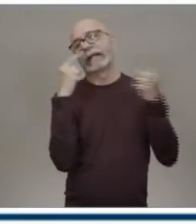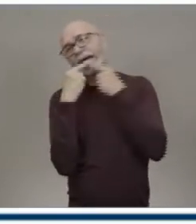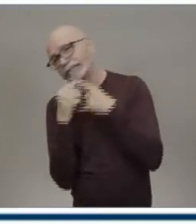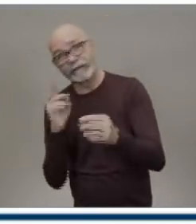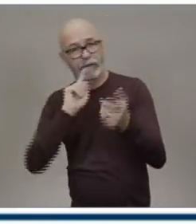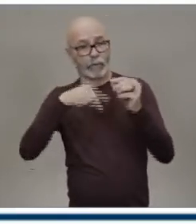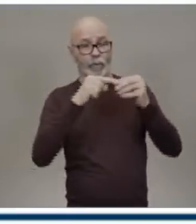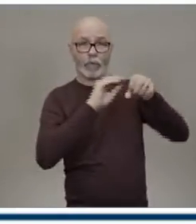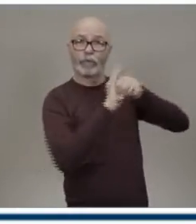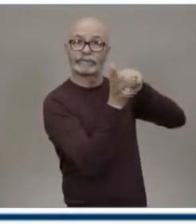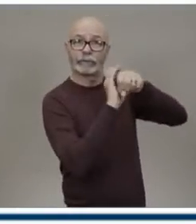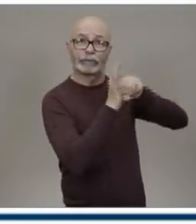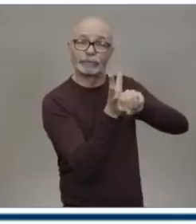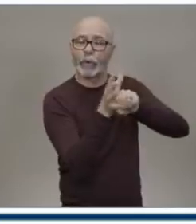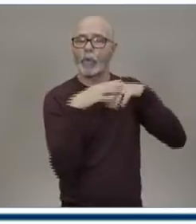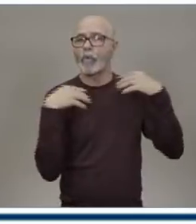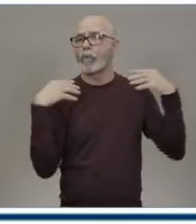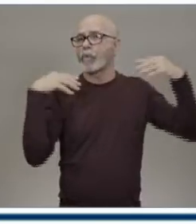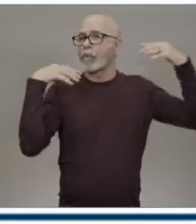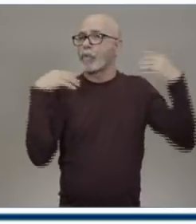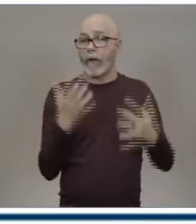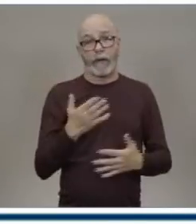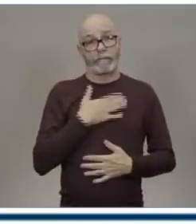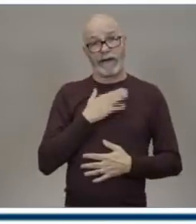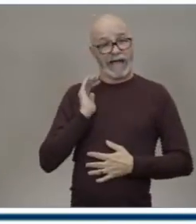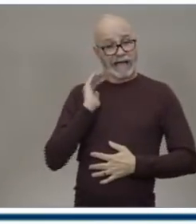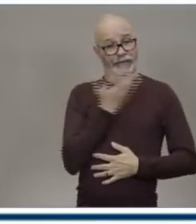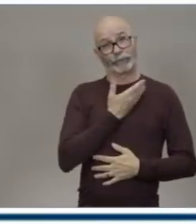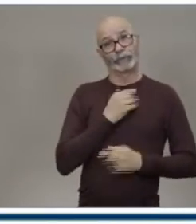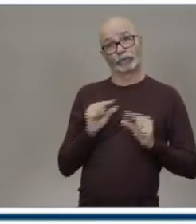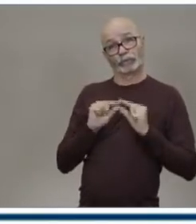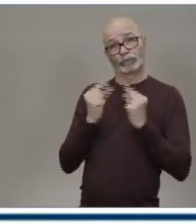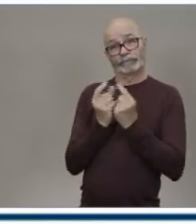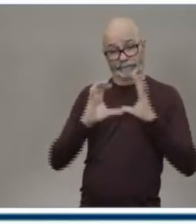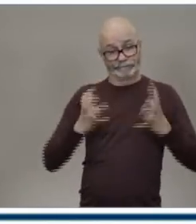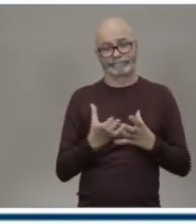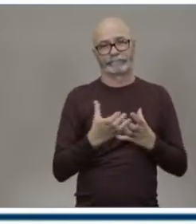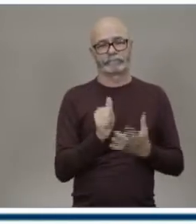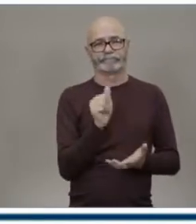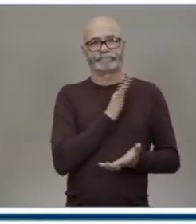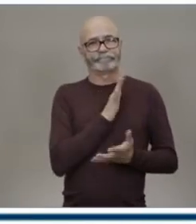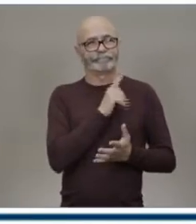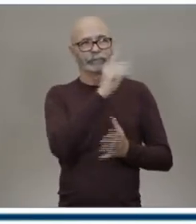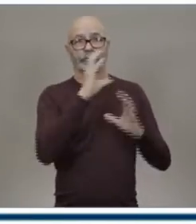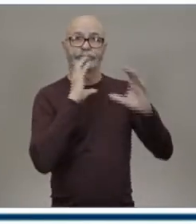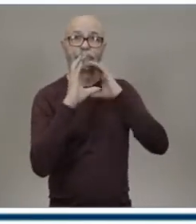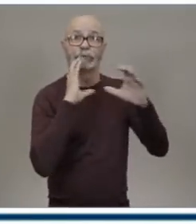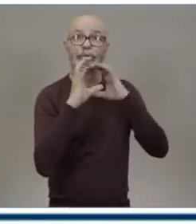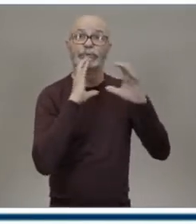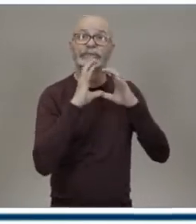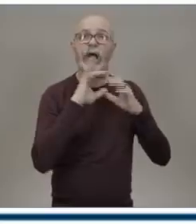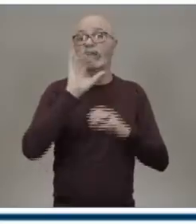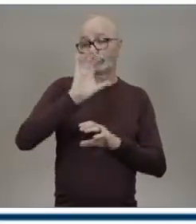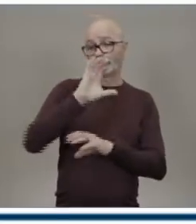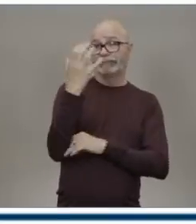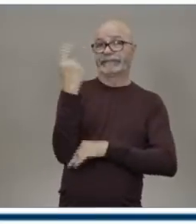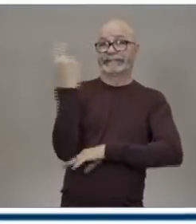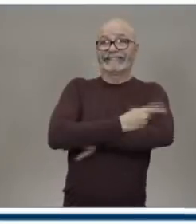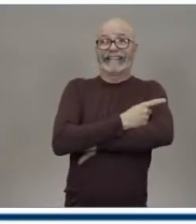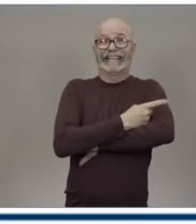kudos to my communication colleagues, Christmas Day was the first day in 10 months that we did not issue a daily case